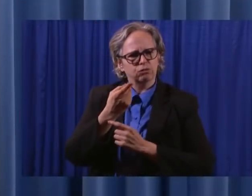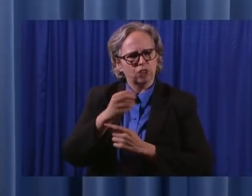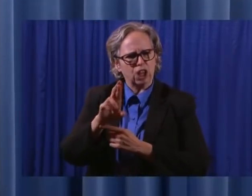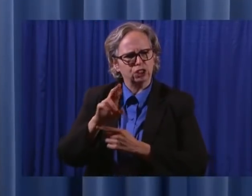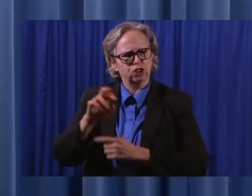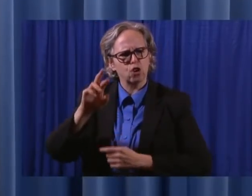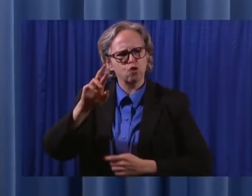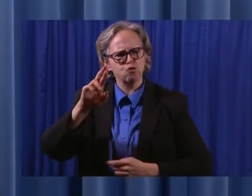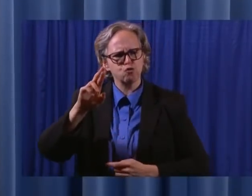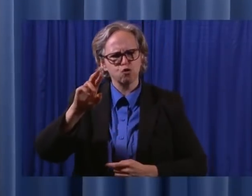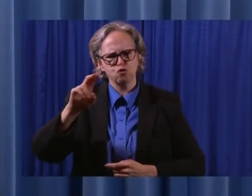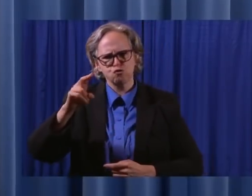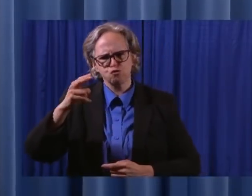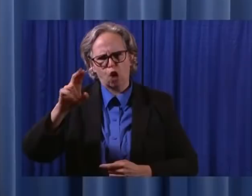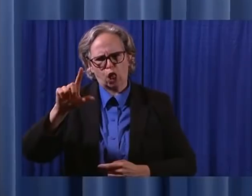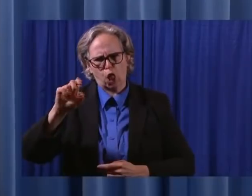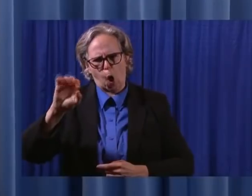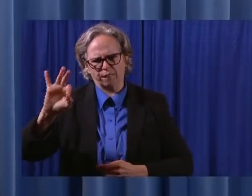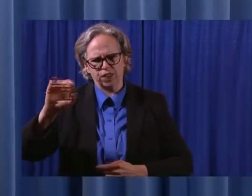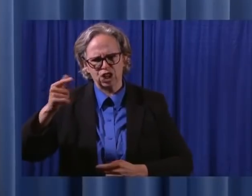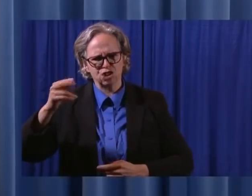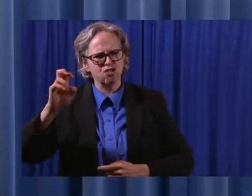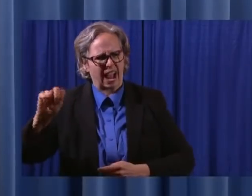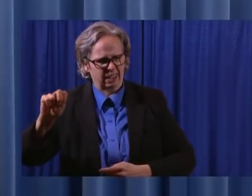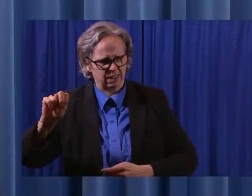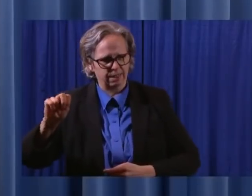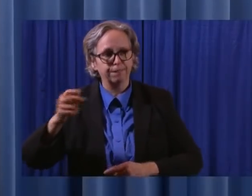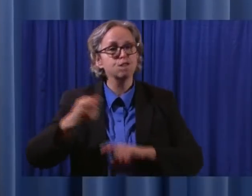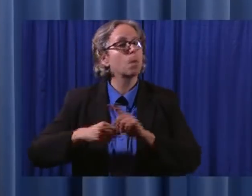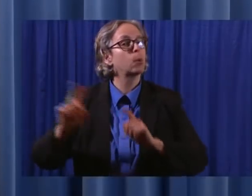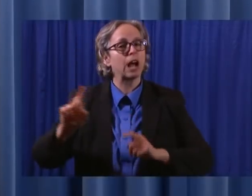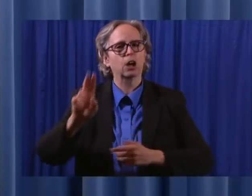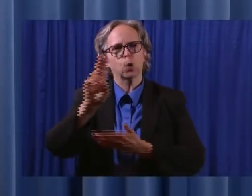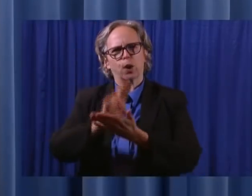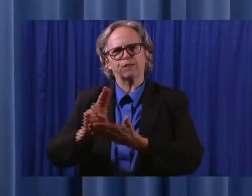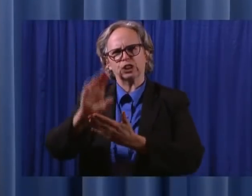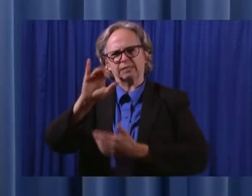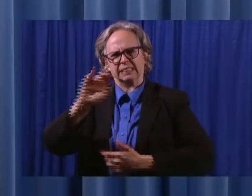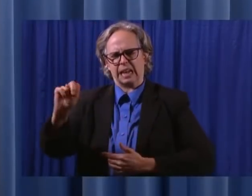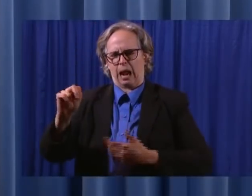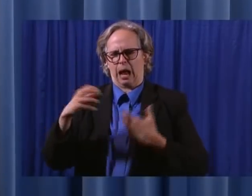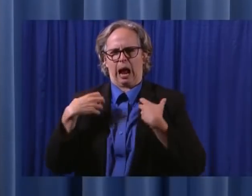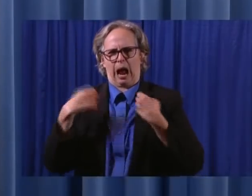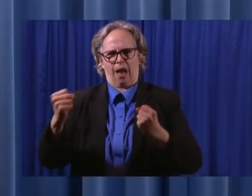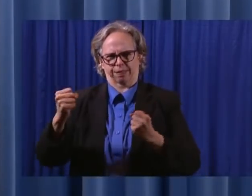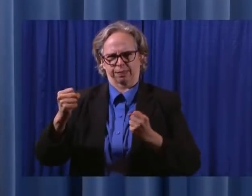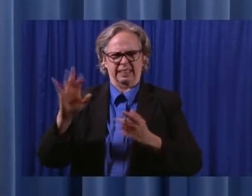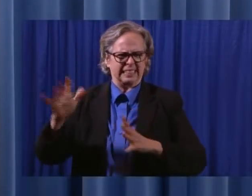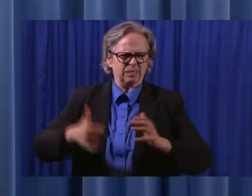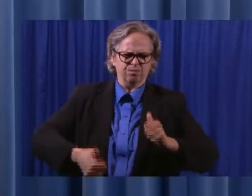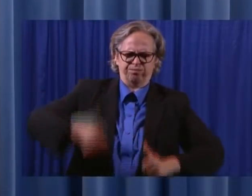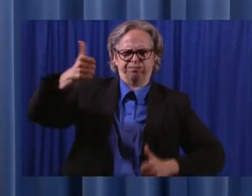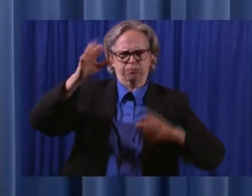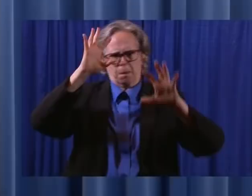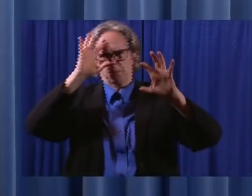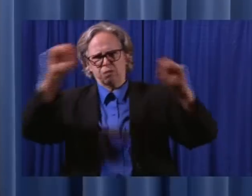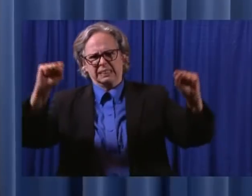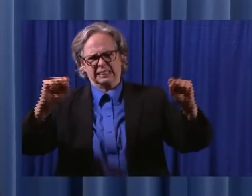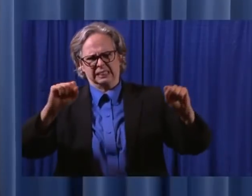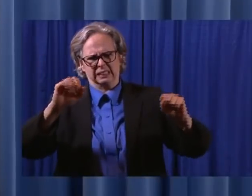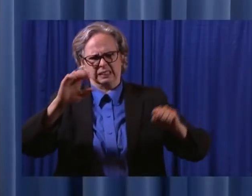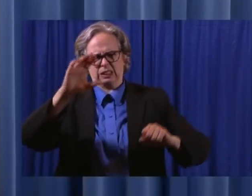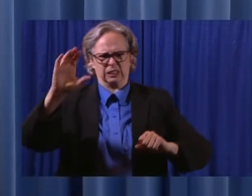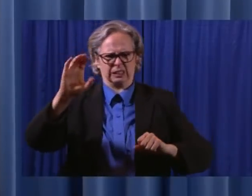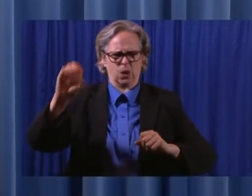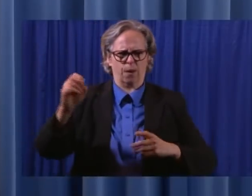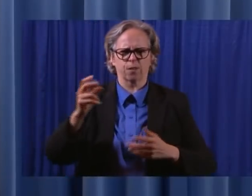here to talk to us. He's the president and CEO of UC Health, the University of Cincinnati's affiliated health system.